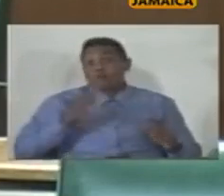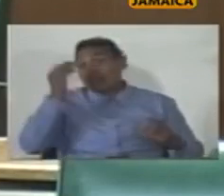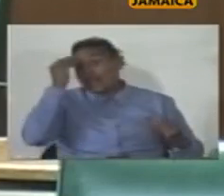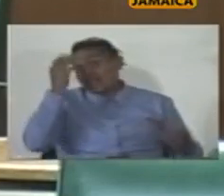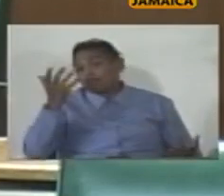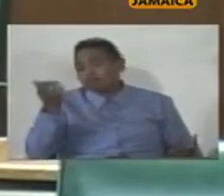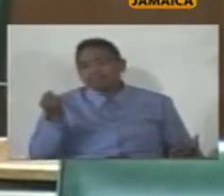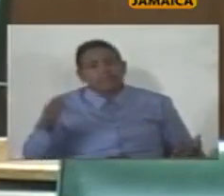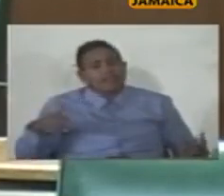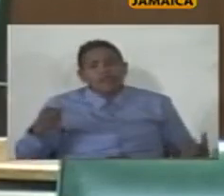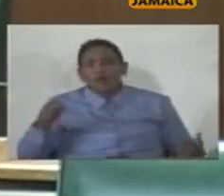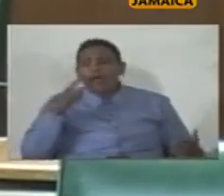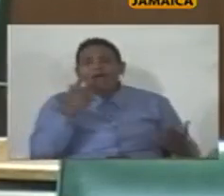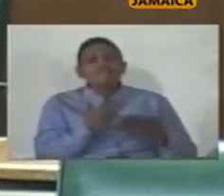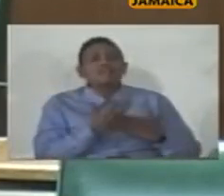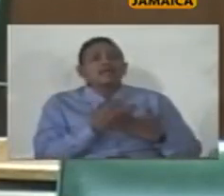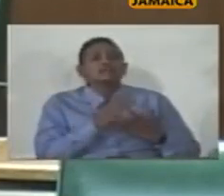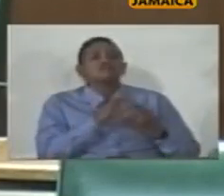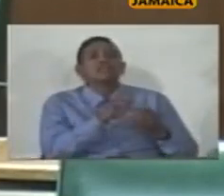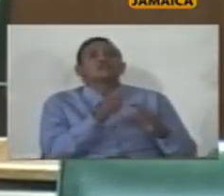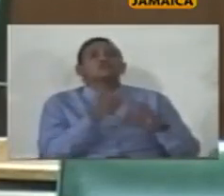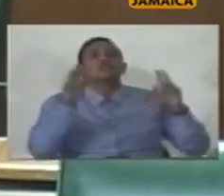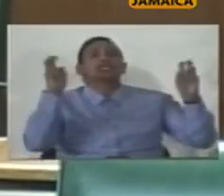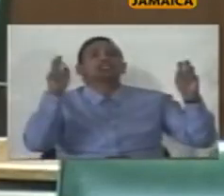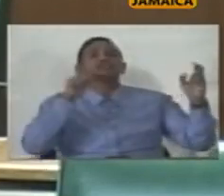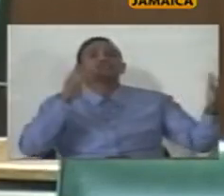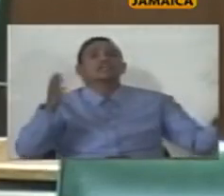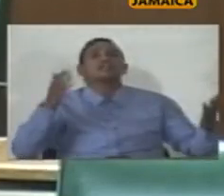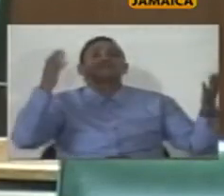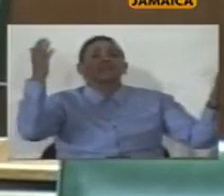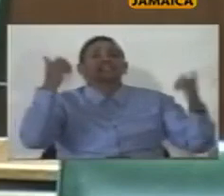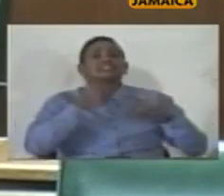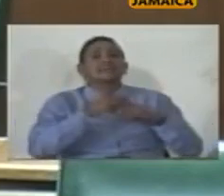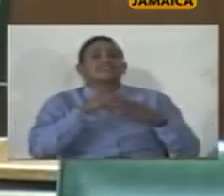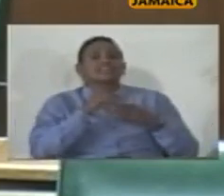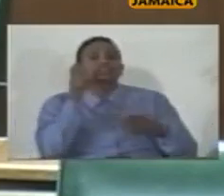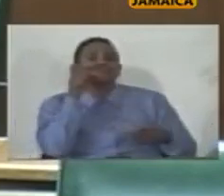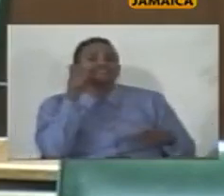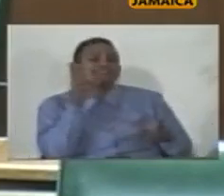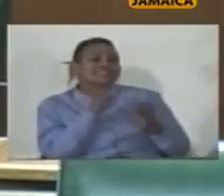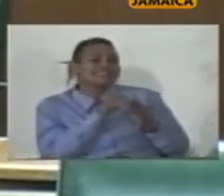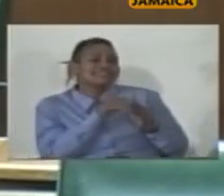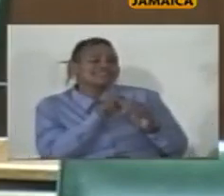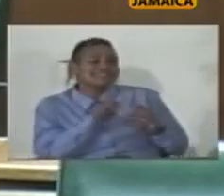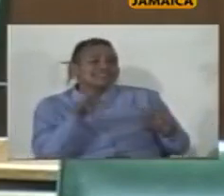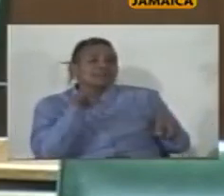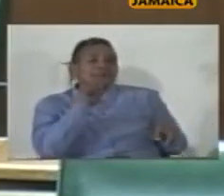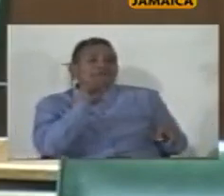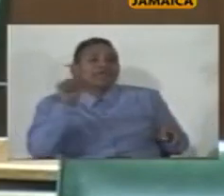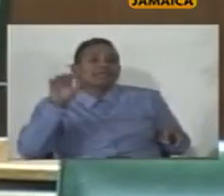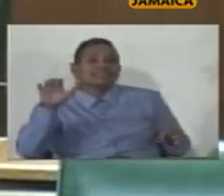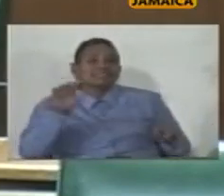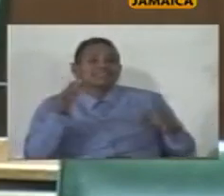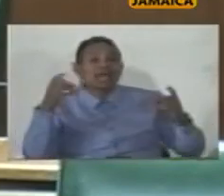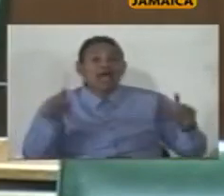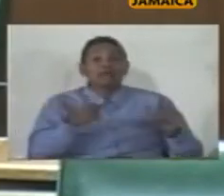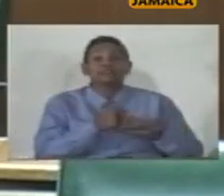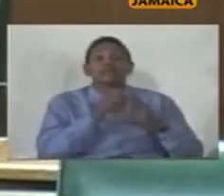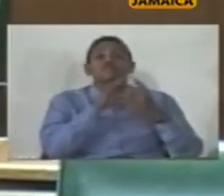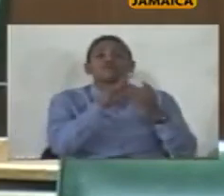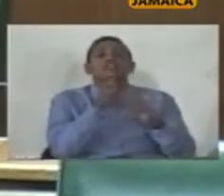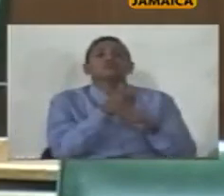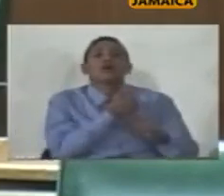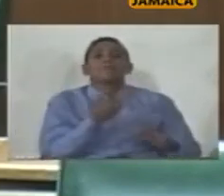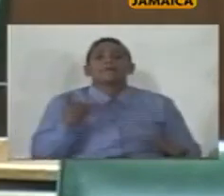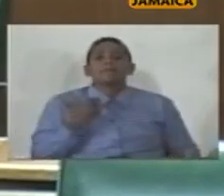or evidence relating to the matters raised in the recent sitting of the PAAC regarding a member of